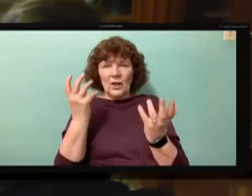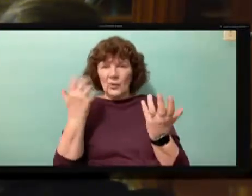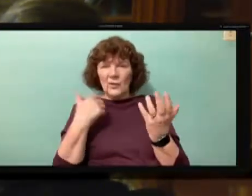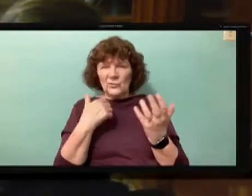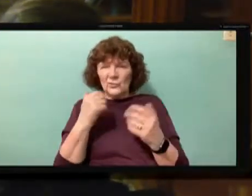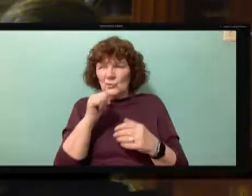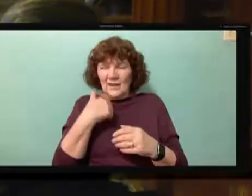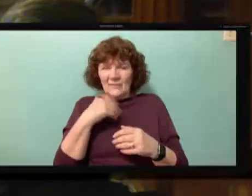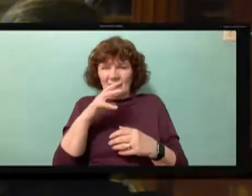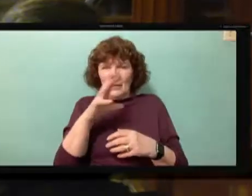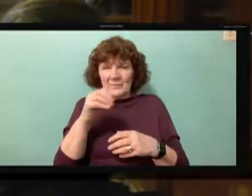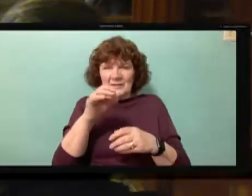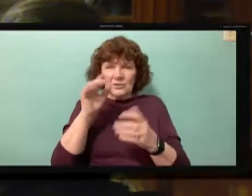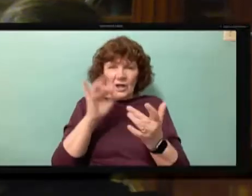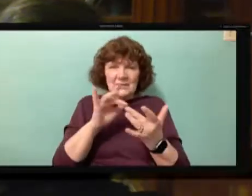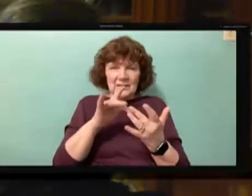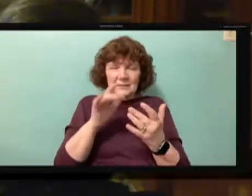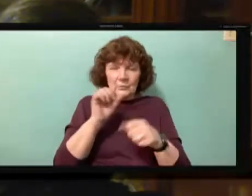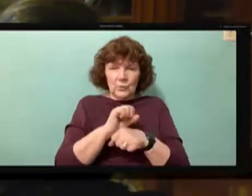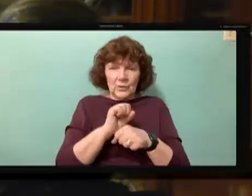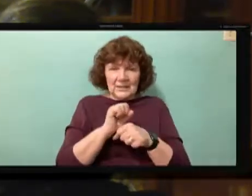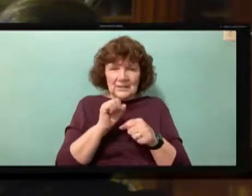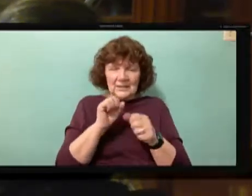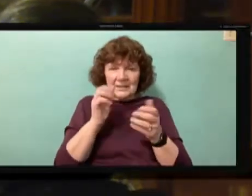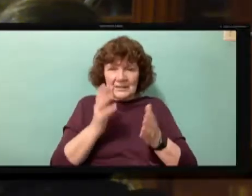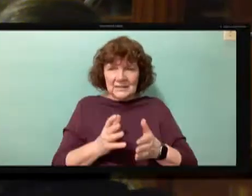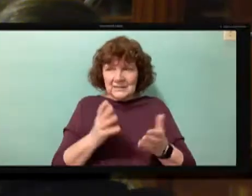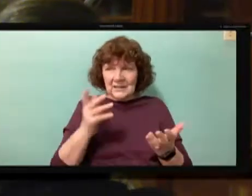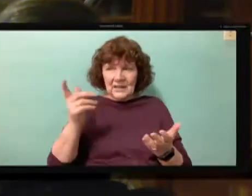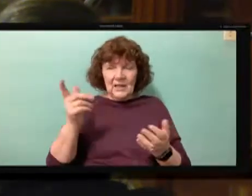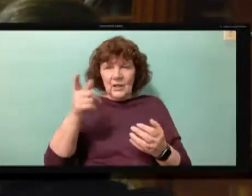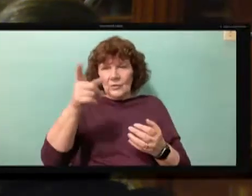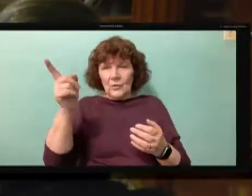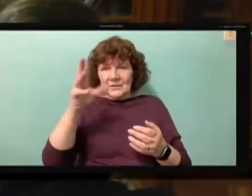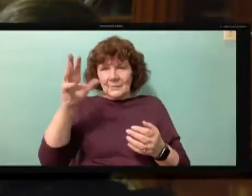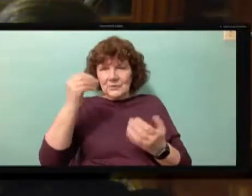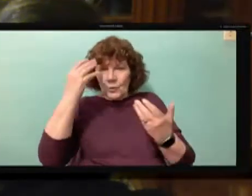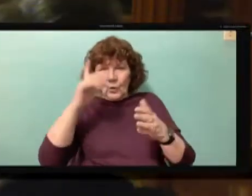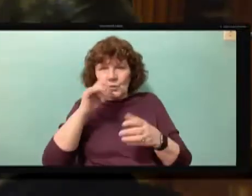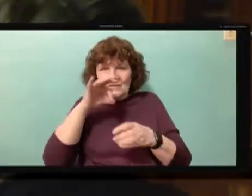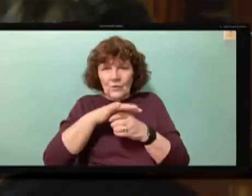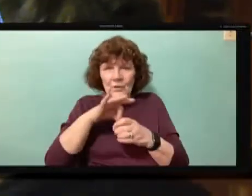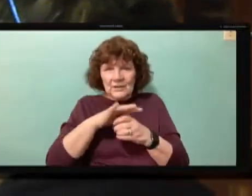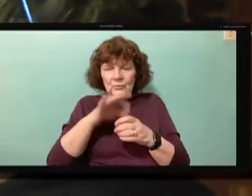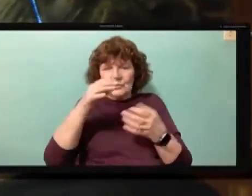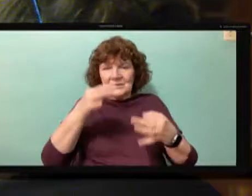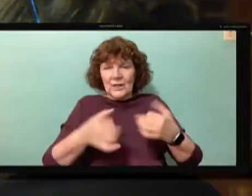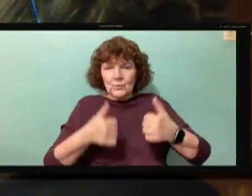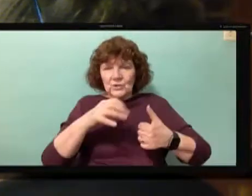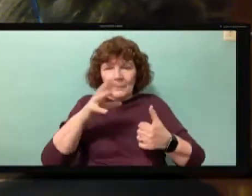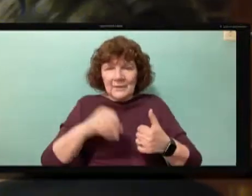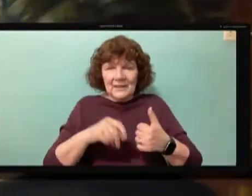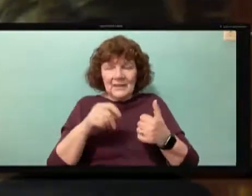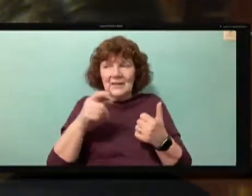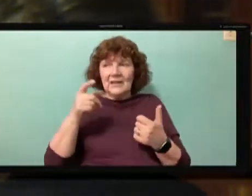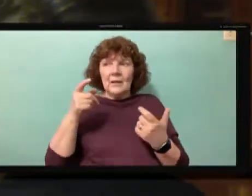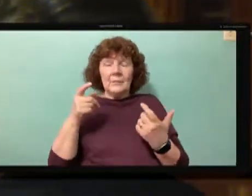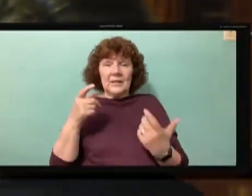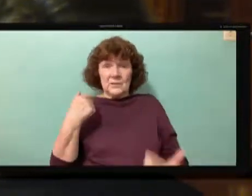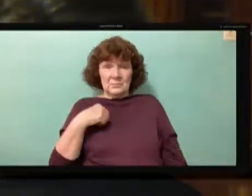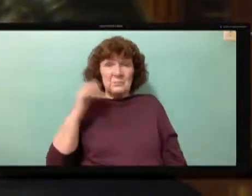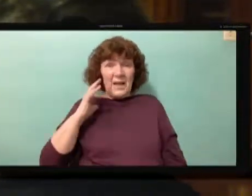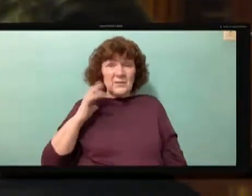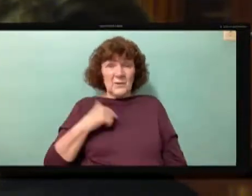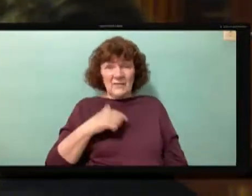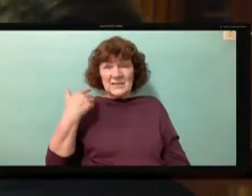not out there trying to persuade votes. Or, you know, and we've had vendors too that they call council offices and, you know, Yeah. many of you